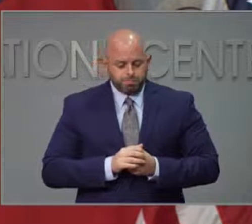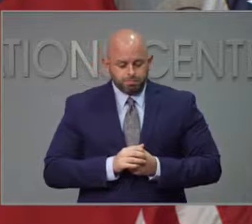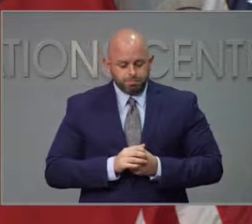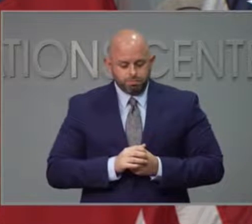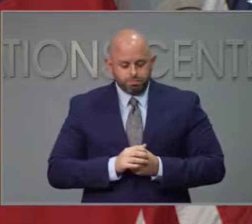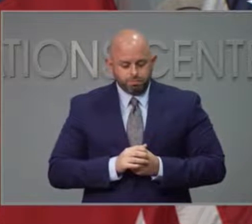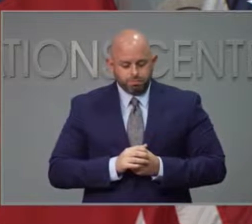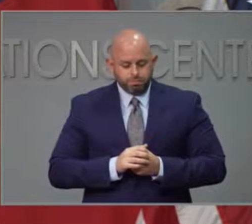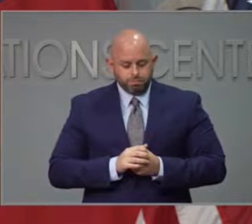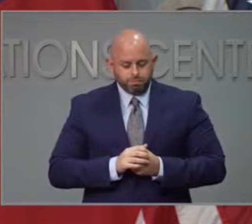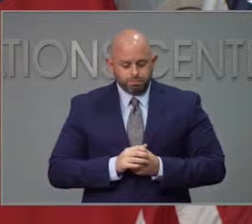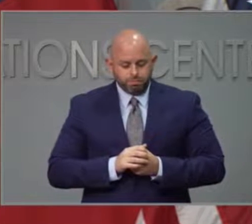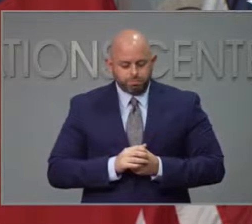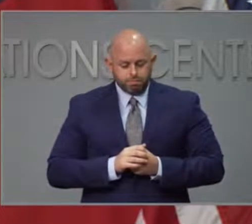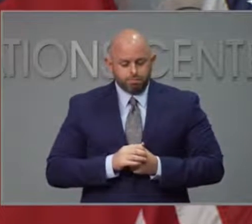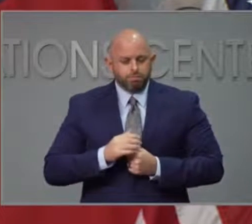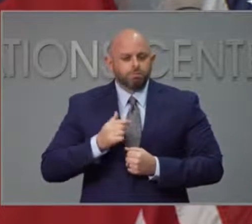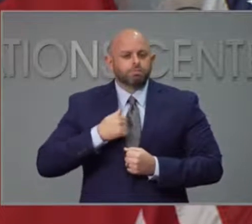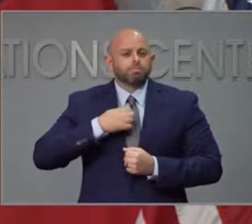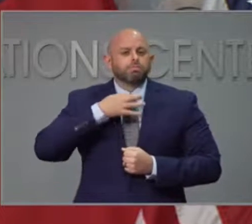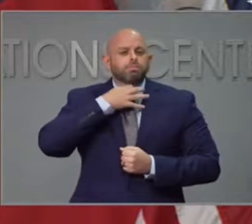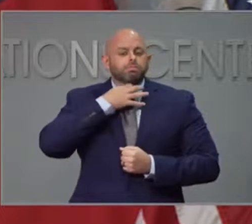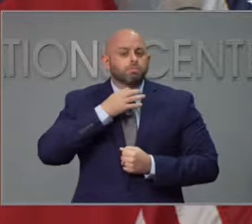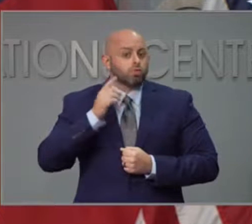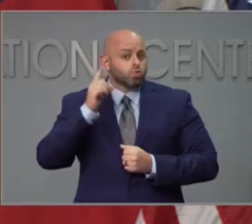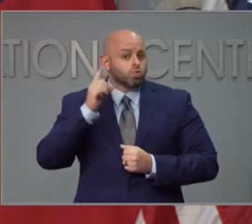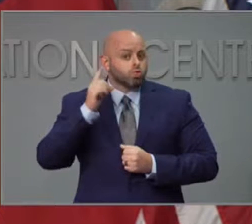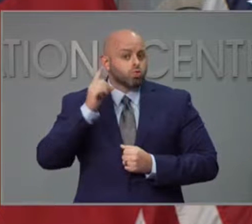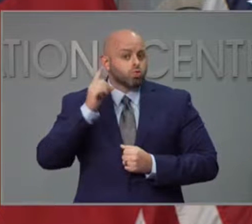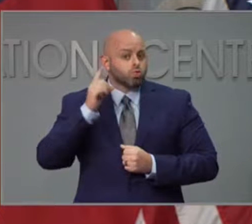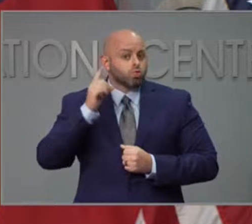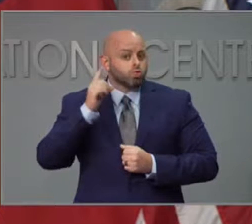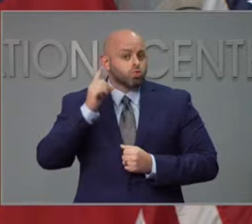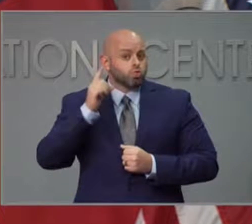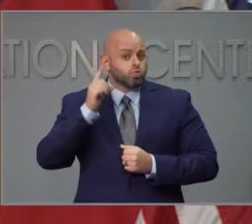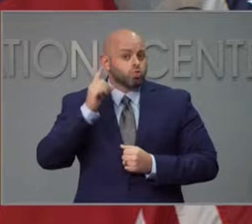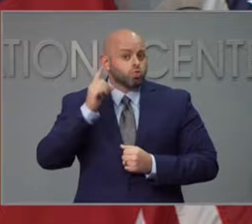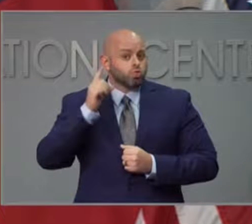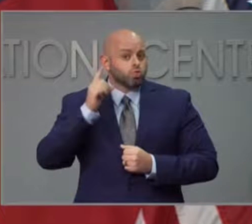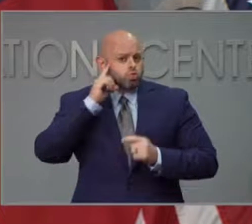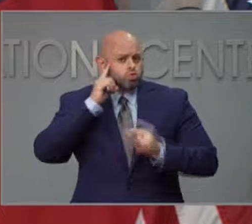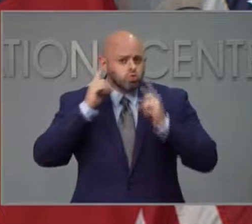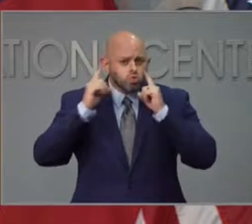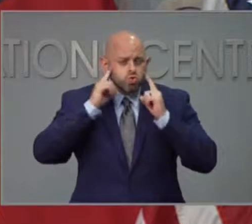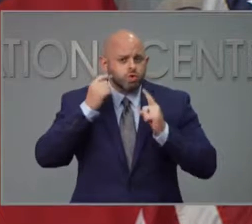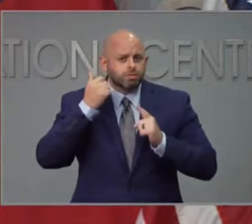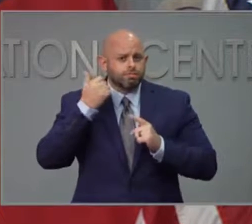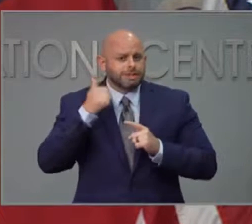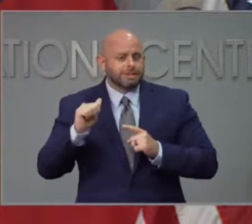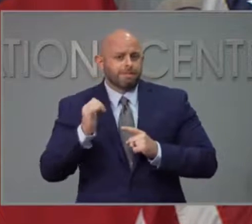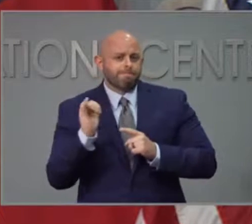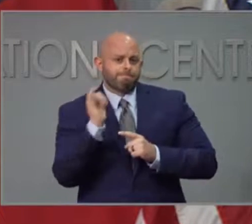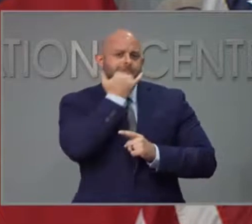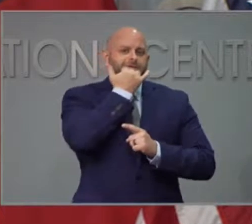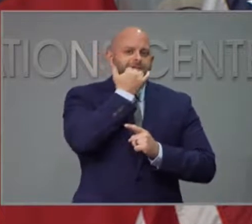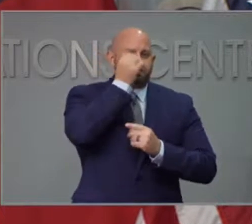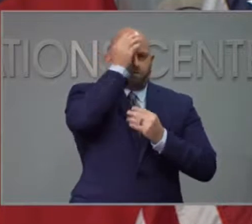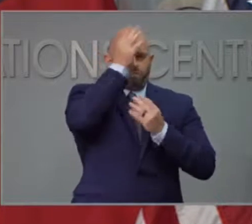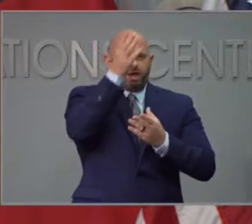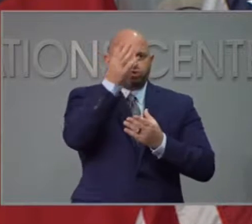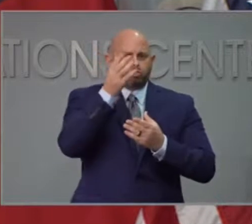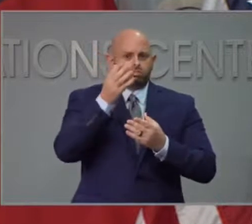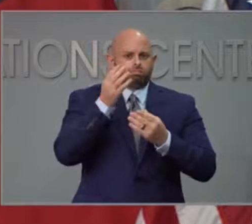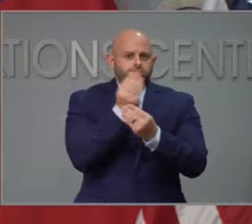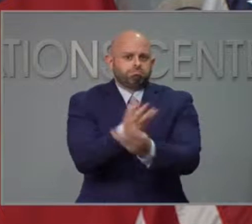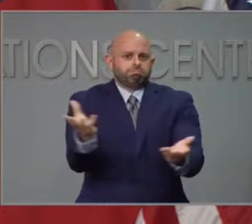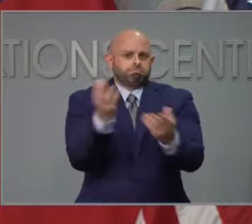reports of mis or disinformation this morning spreading around, and if